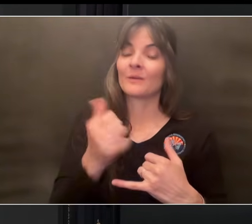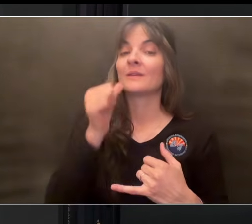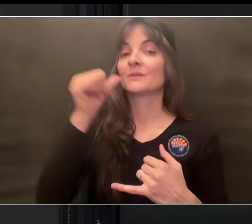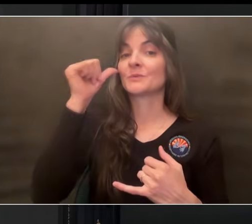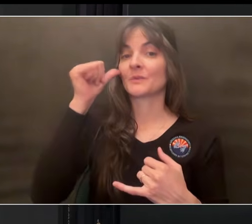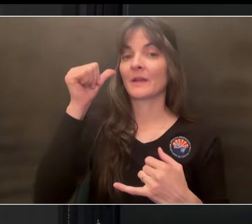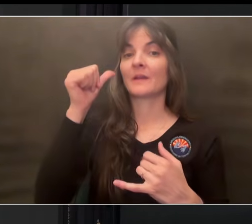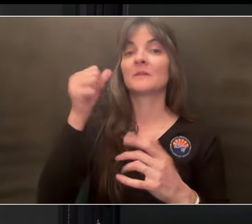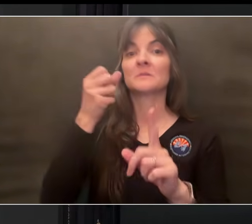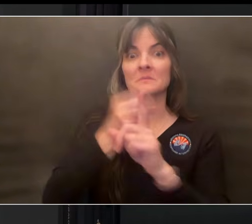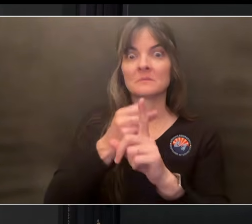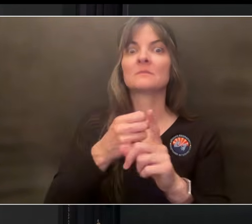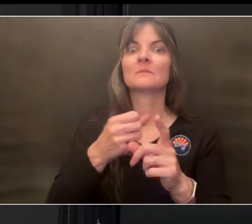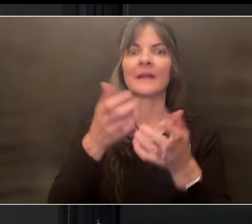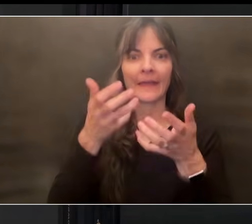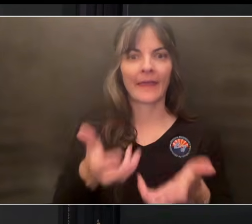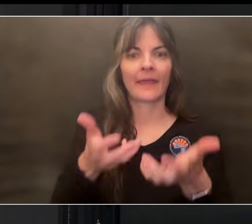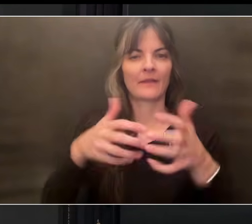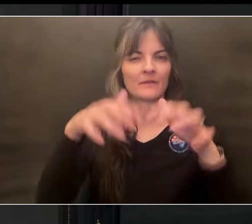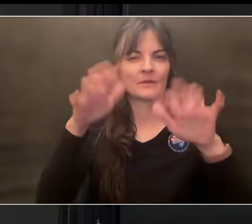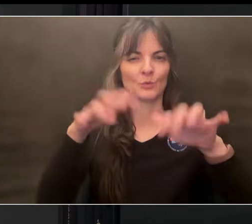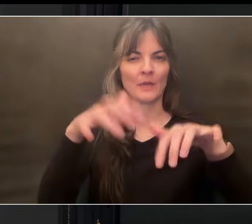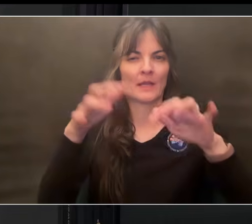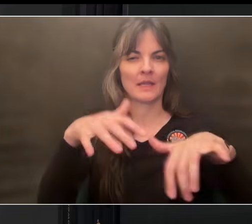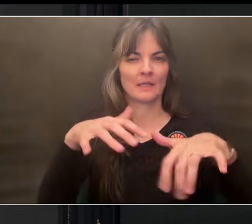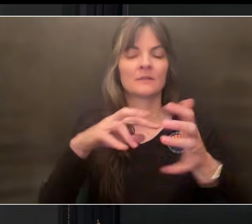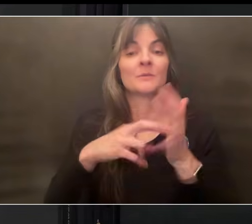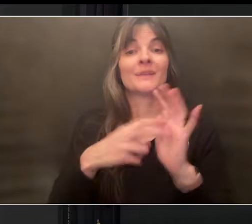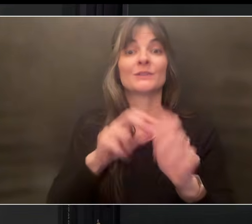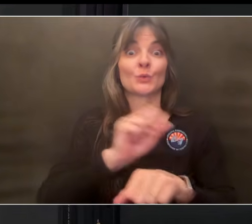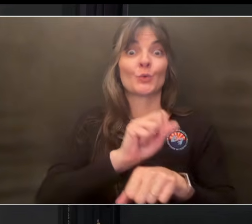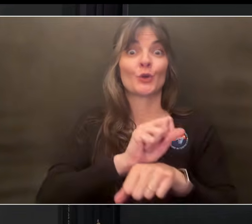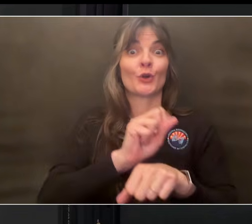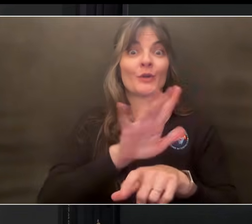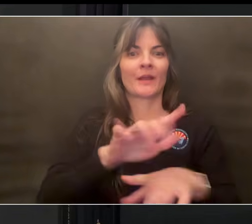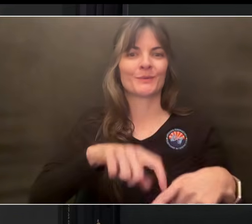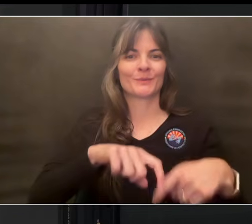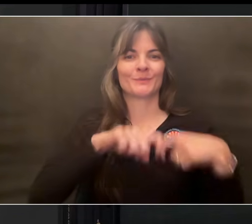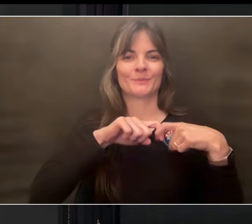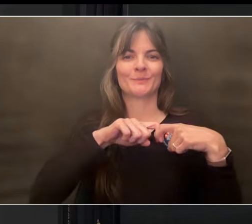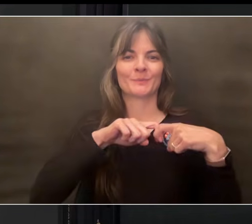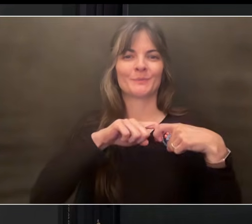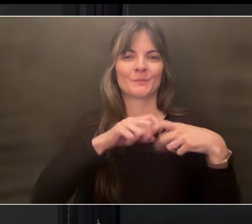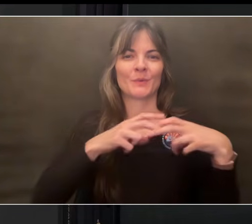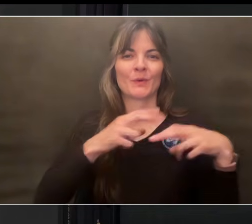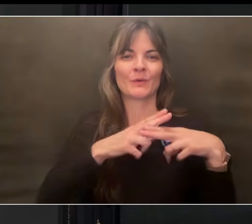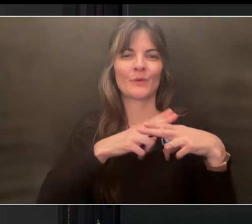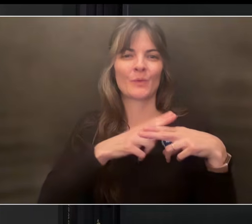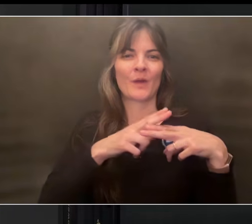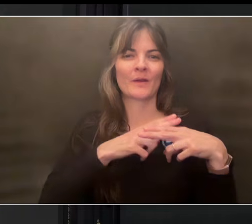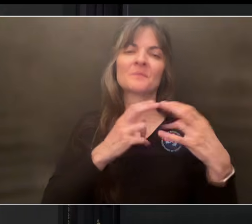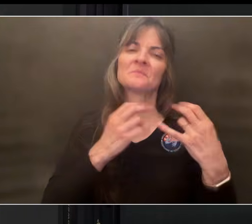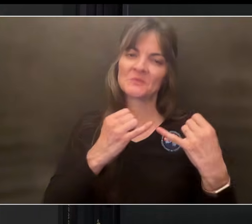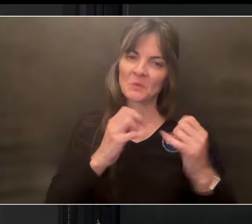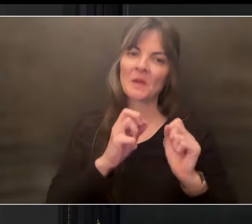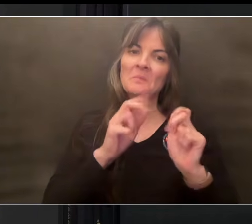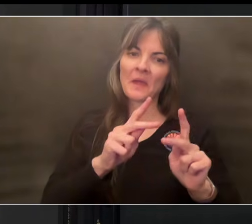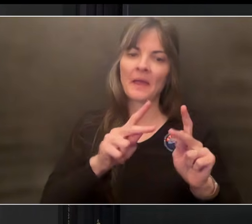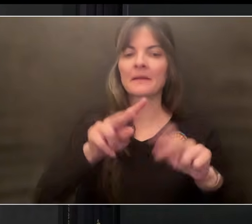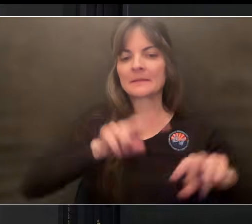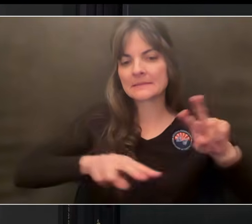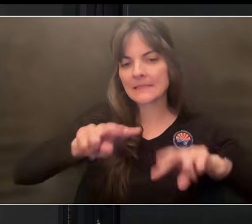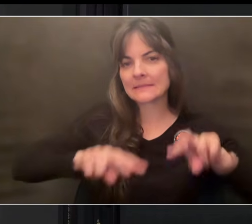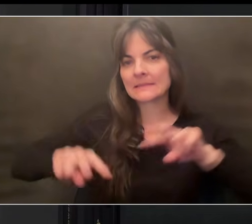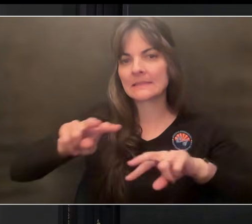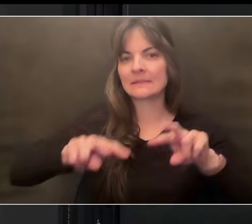yesterday was they got a lot of rain down in the area, pushed the crews out for a while. But they're assessing that ground again